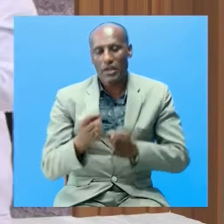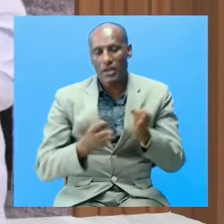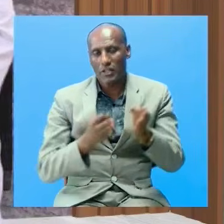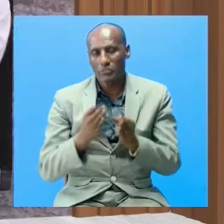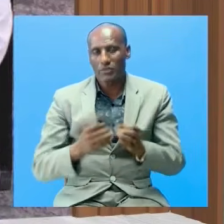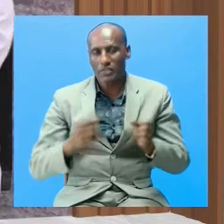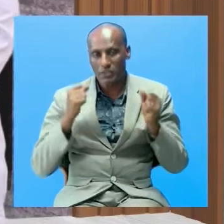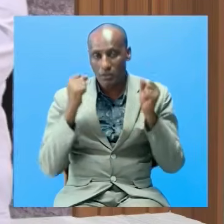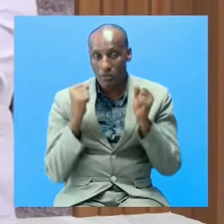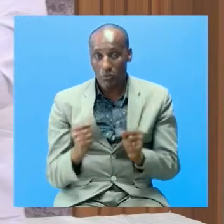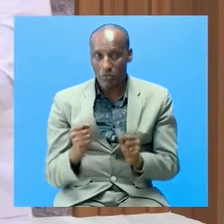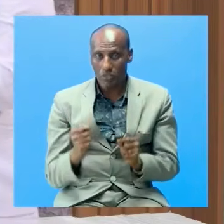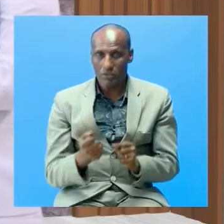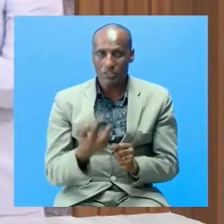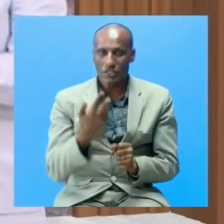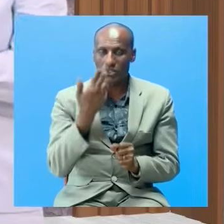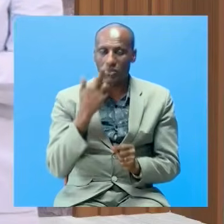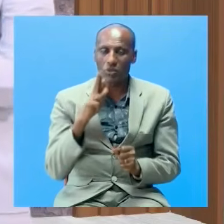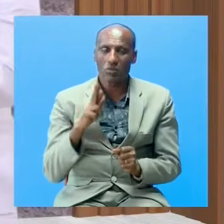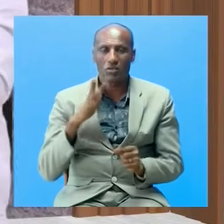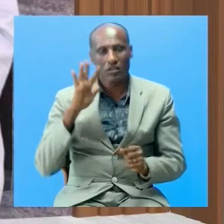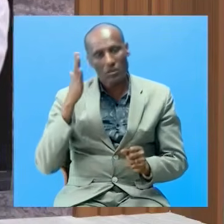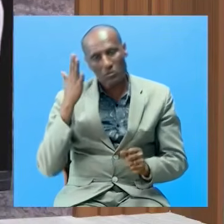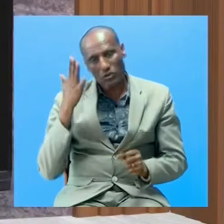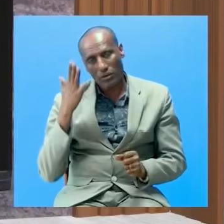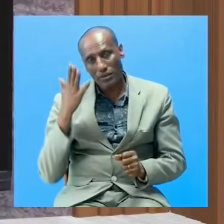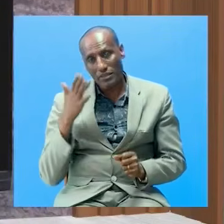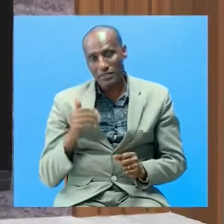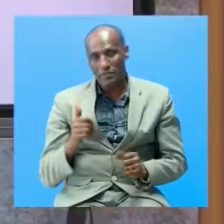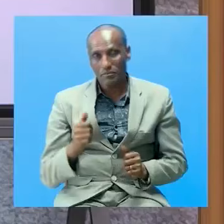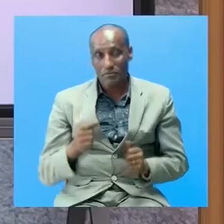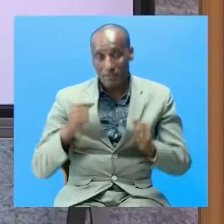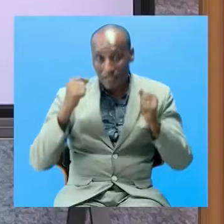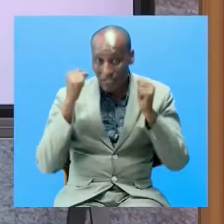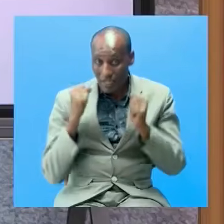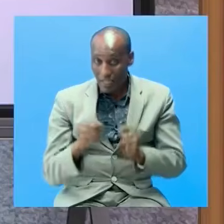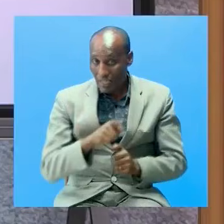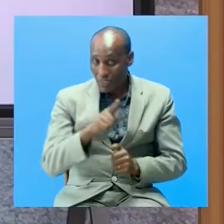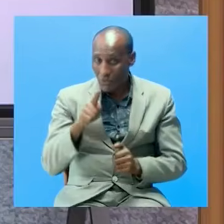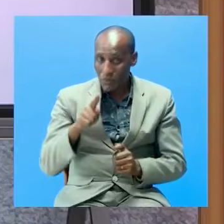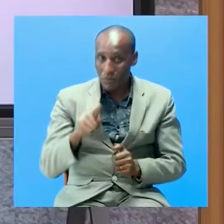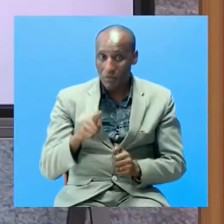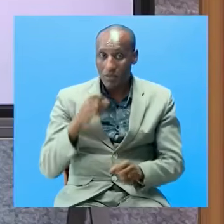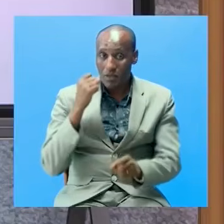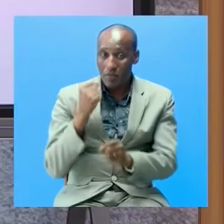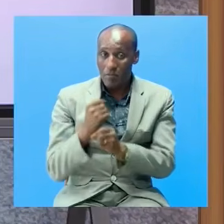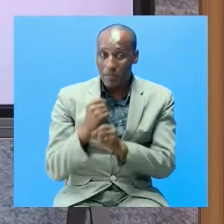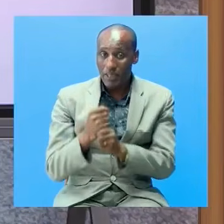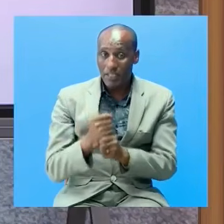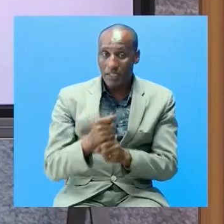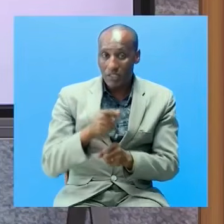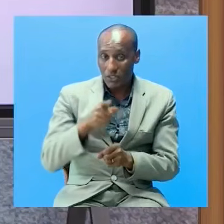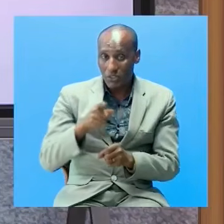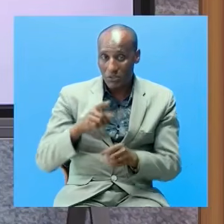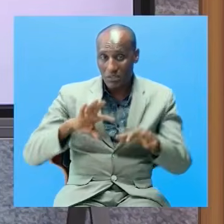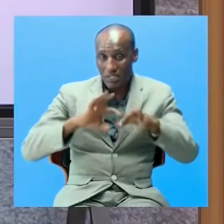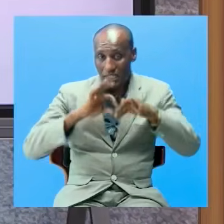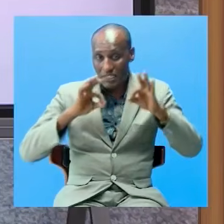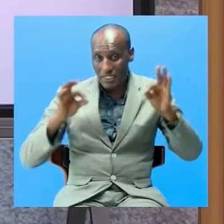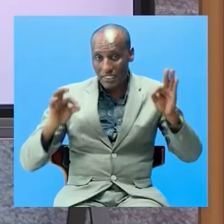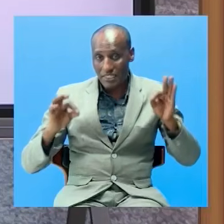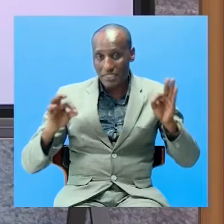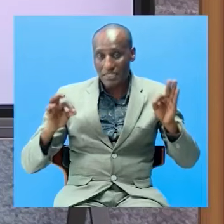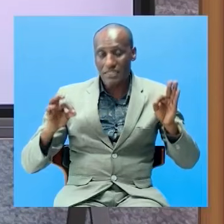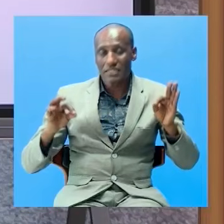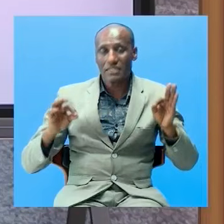This is how we express what? Possibility or probability. Can you make some sentences